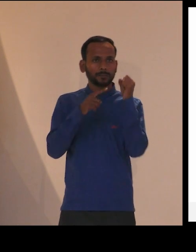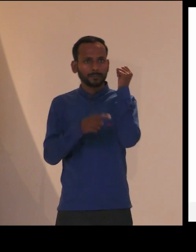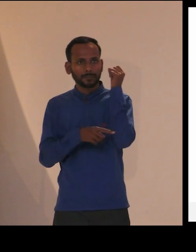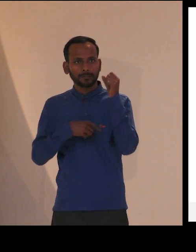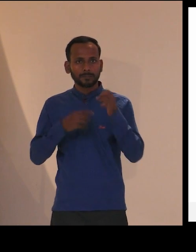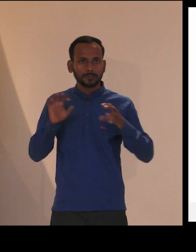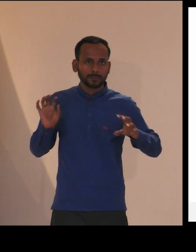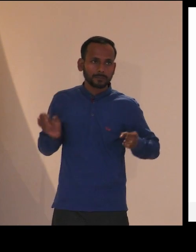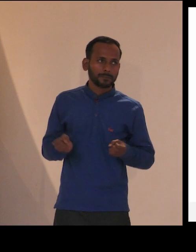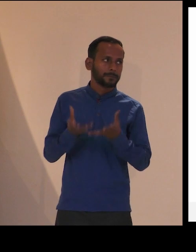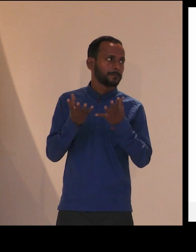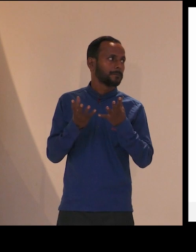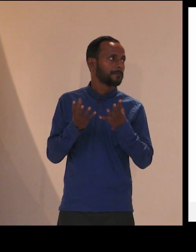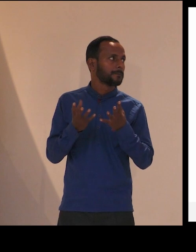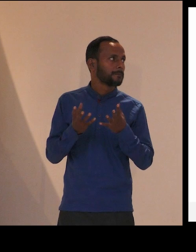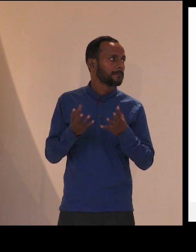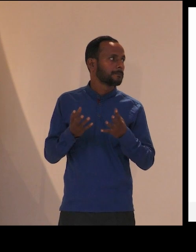off